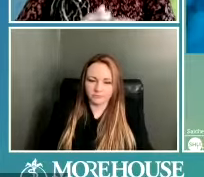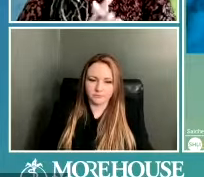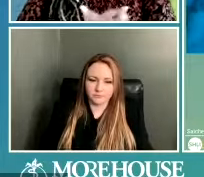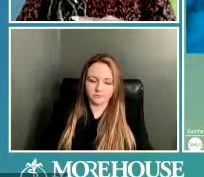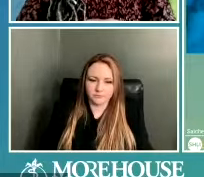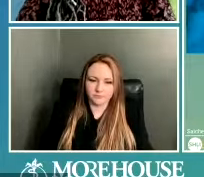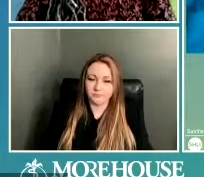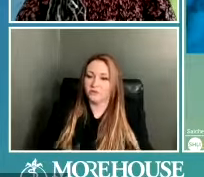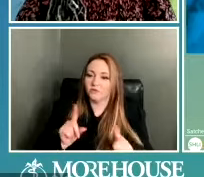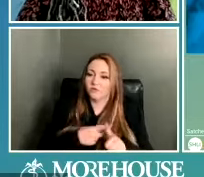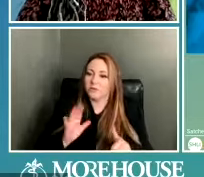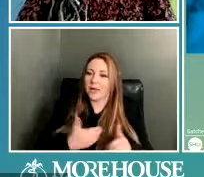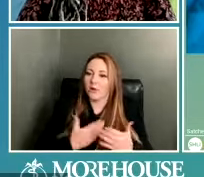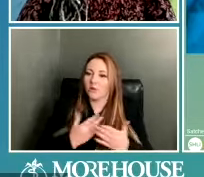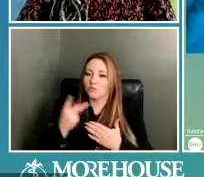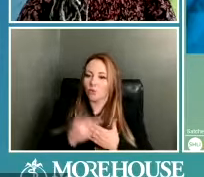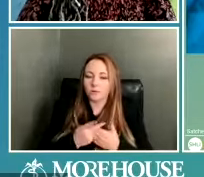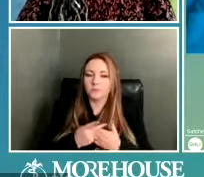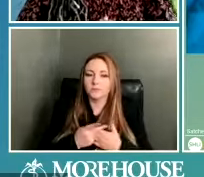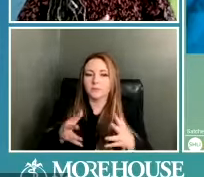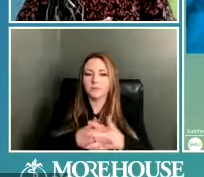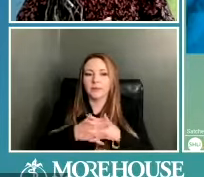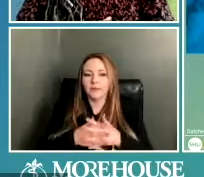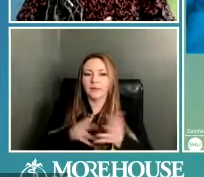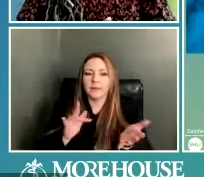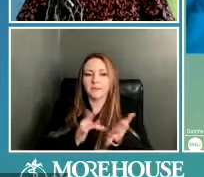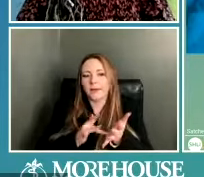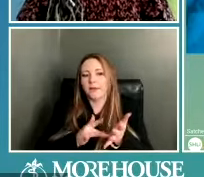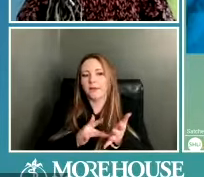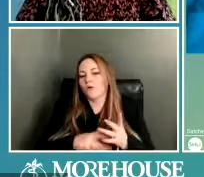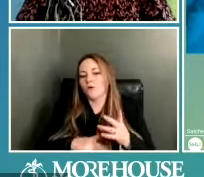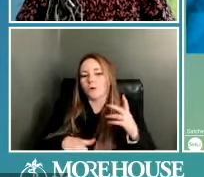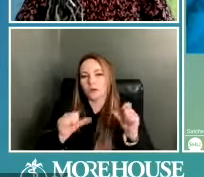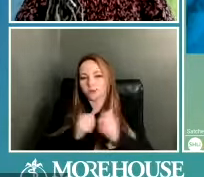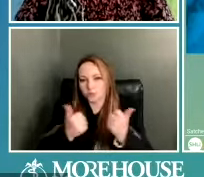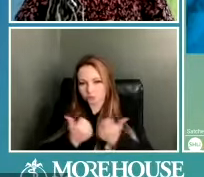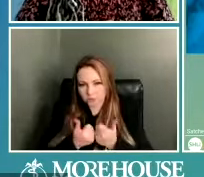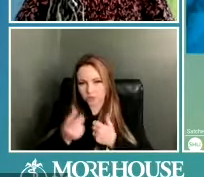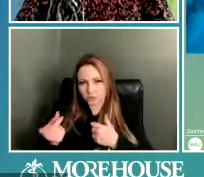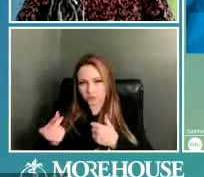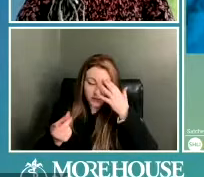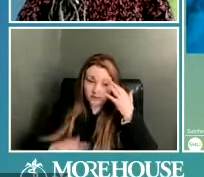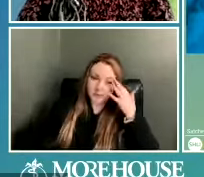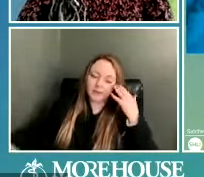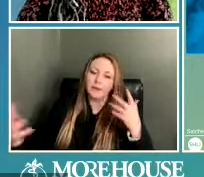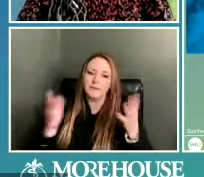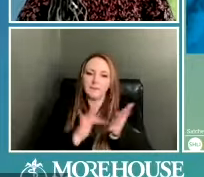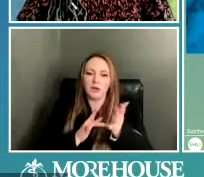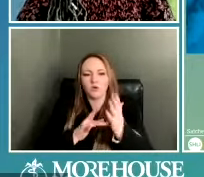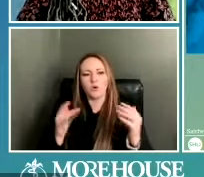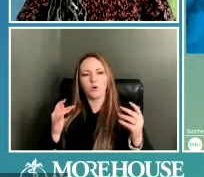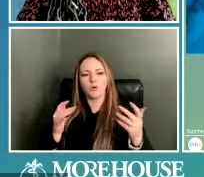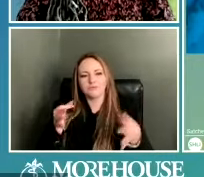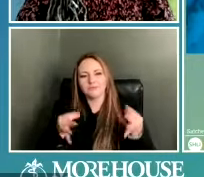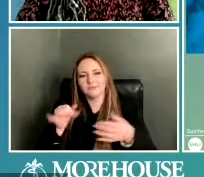The first of our programs is the American Medical Association Satcher Health Leadership Institute's Medical Justice and Advocacy